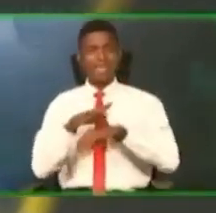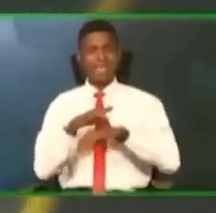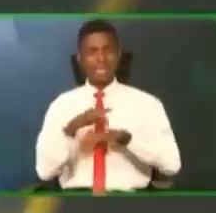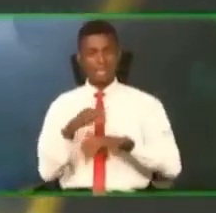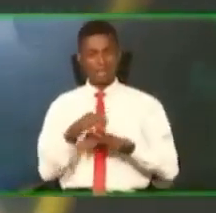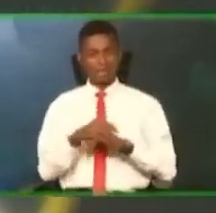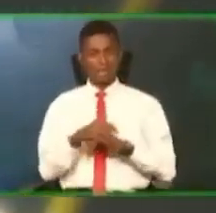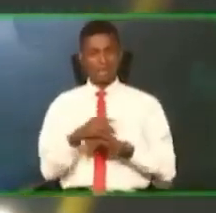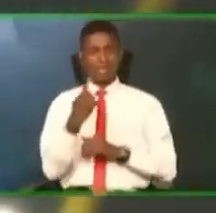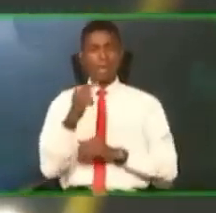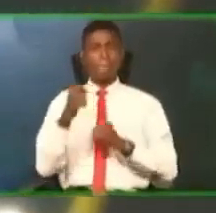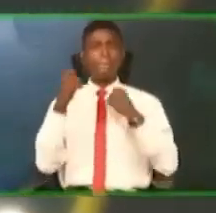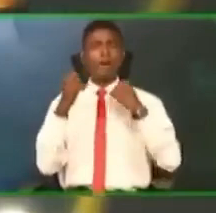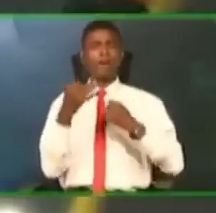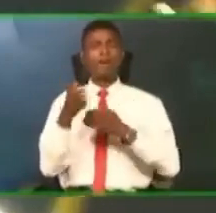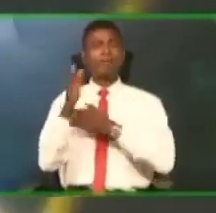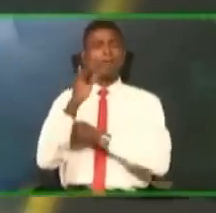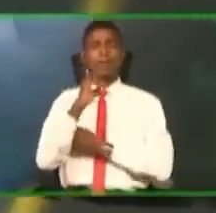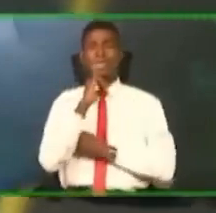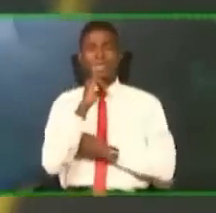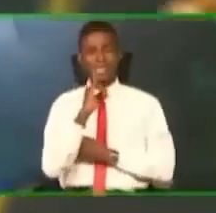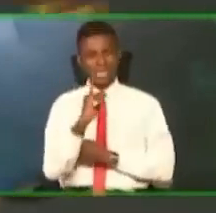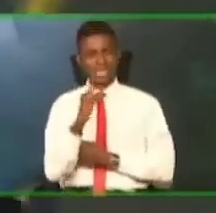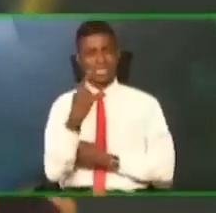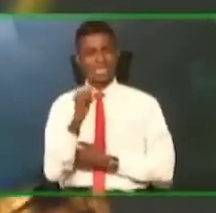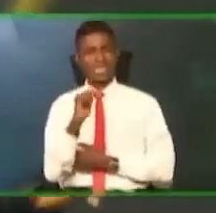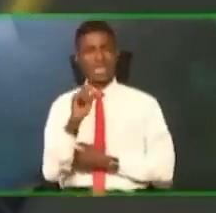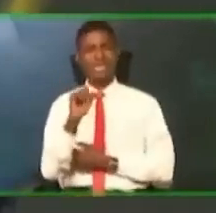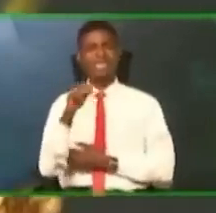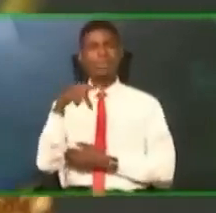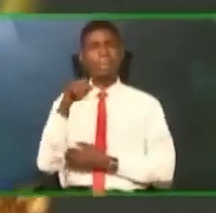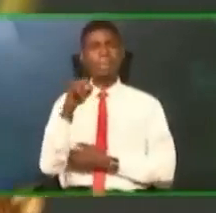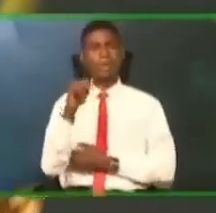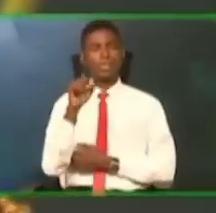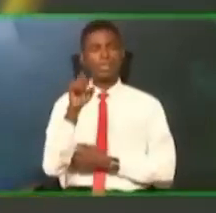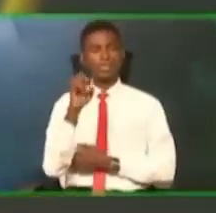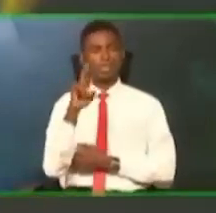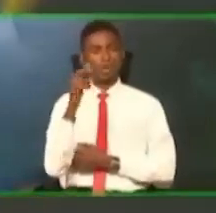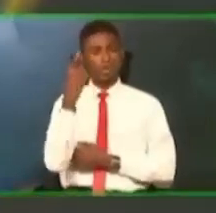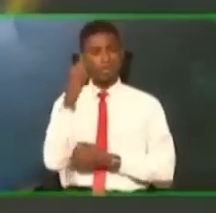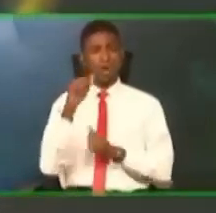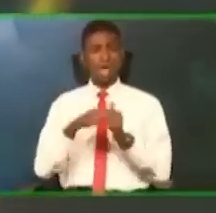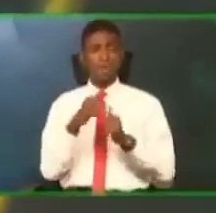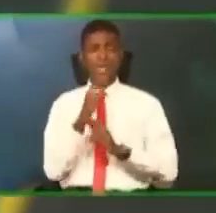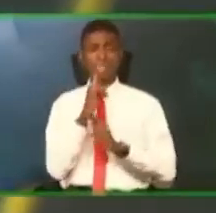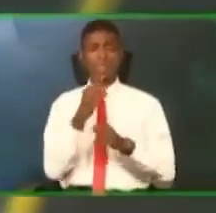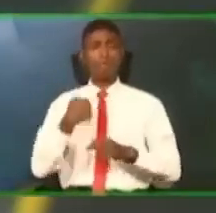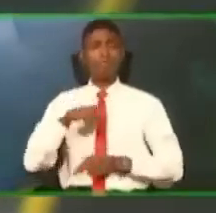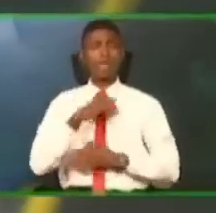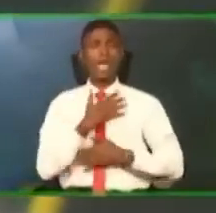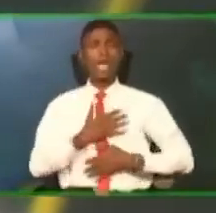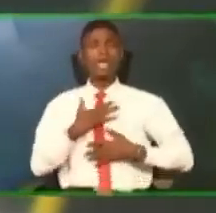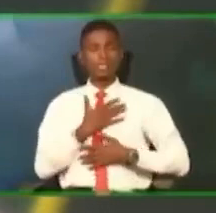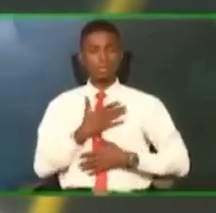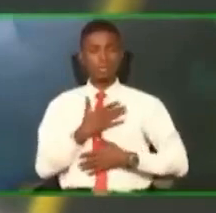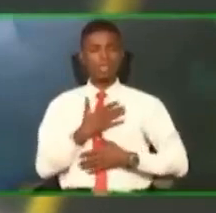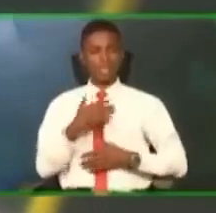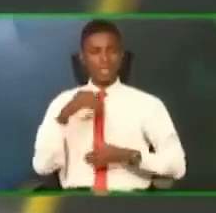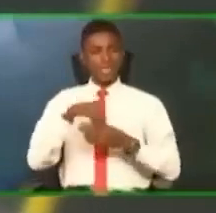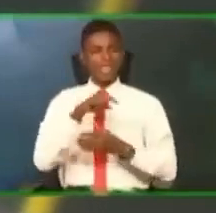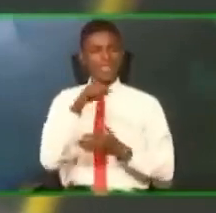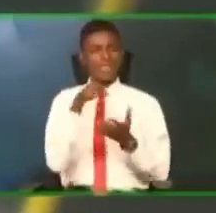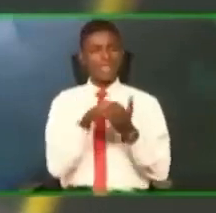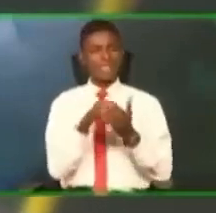principal sponsor for every result that we enjoy in this kingdom. But the power of God has jurisdictions